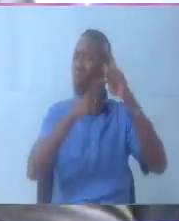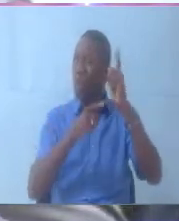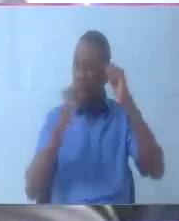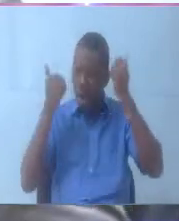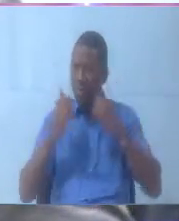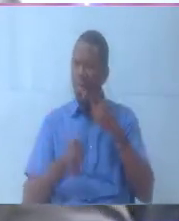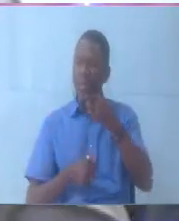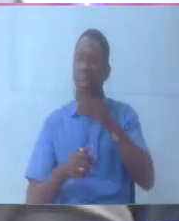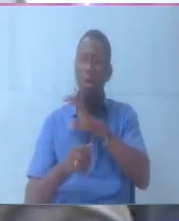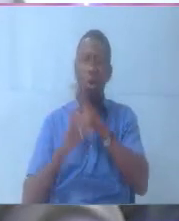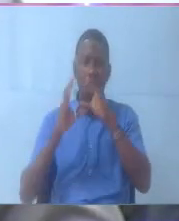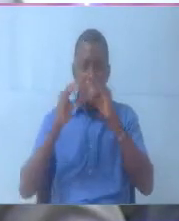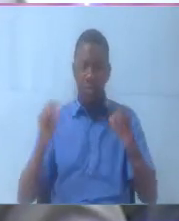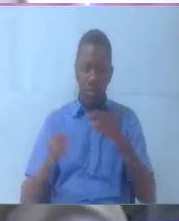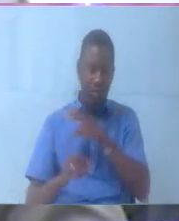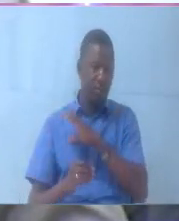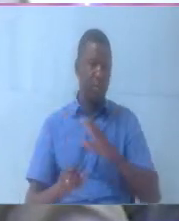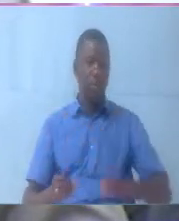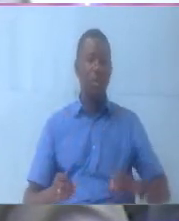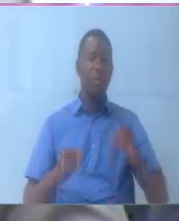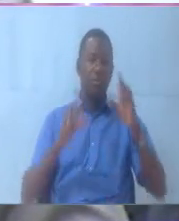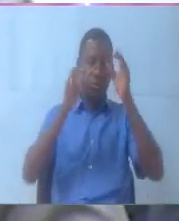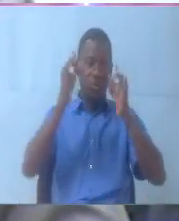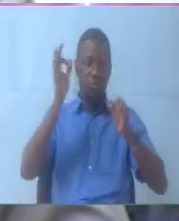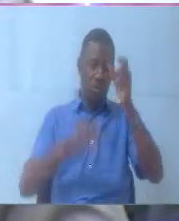So when we met him in his office, it